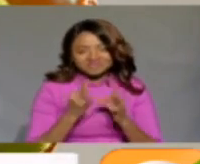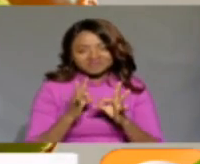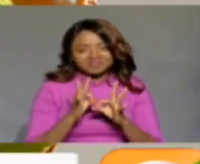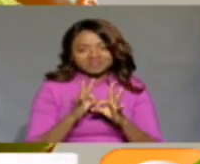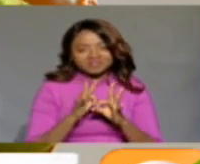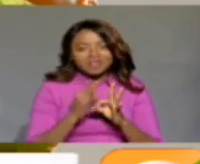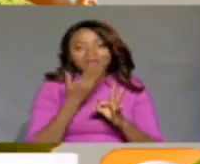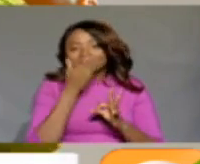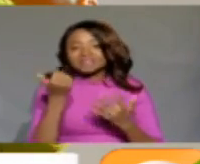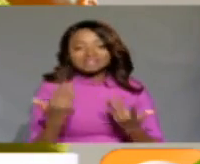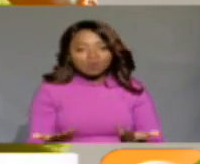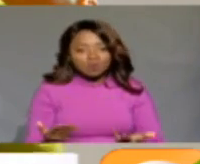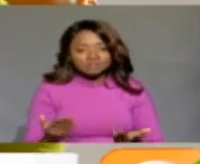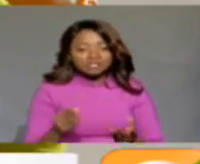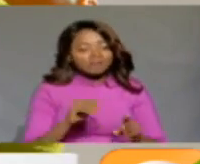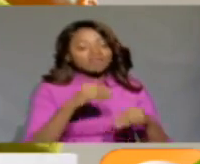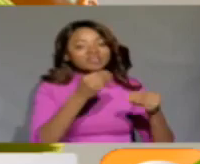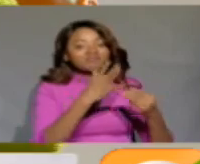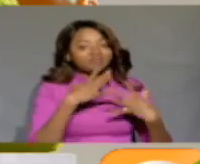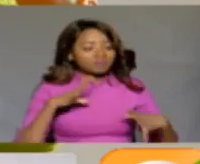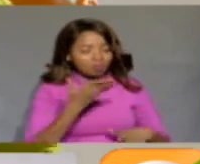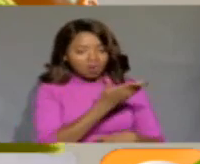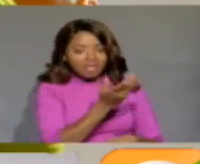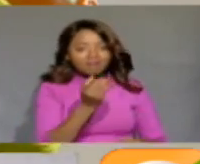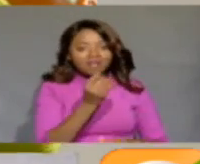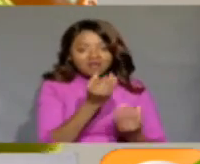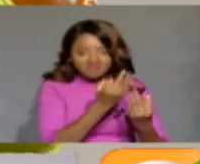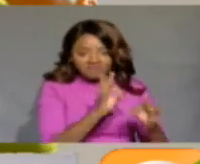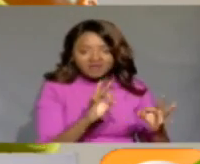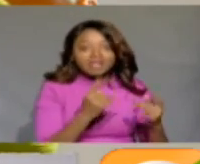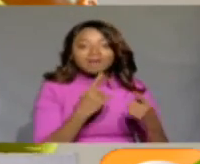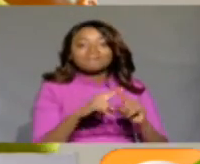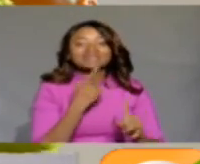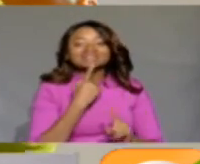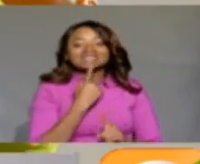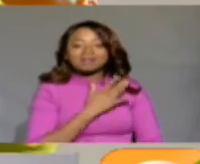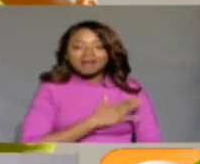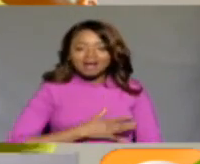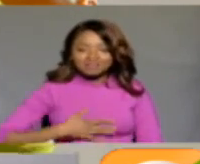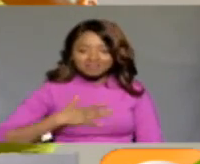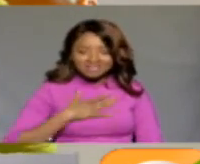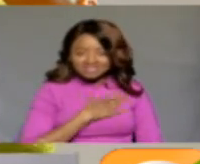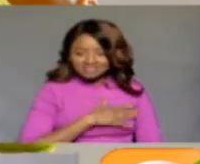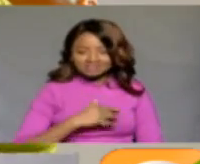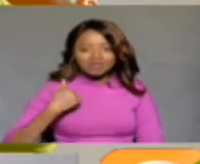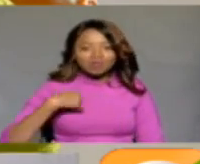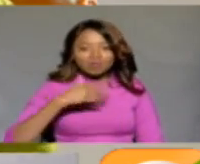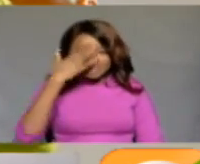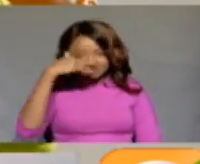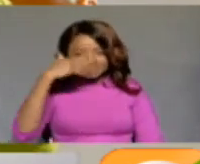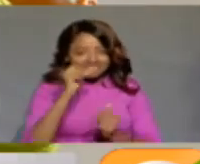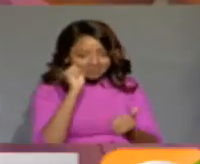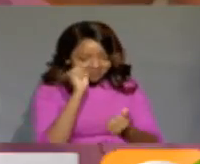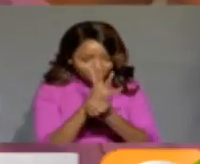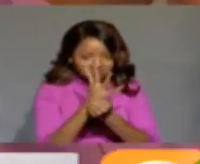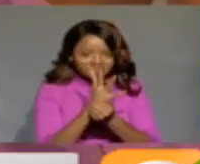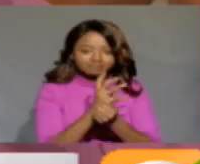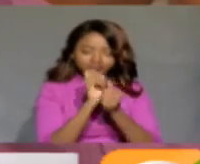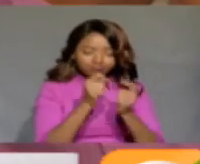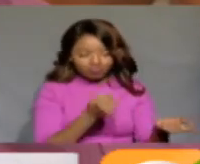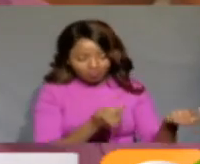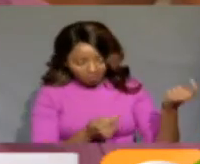I would rather even give these people free bail, but say that we are going to hear this matter non-stop for the next 14 days and conclude it.